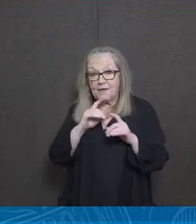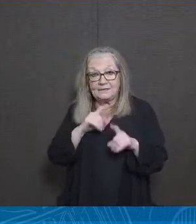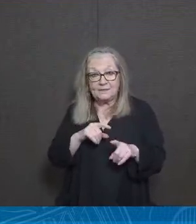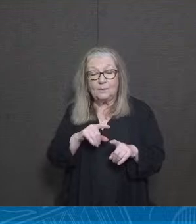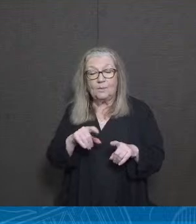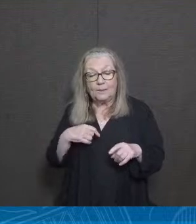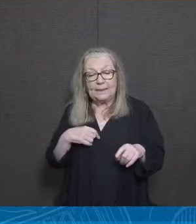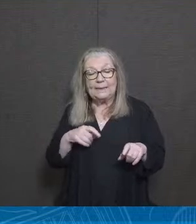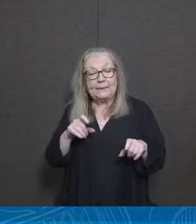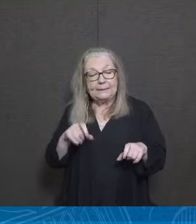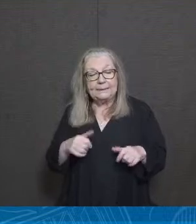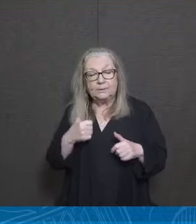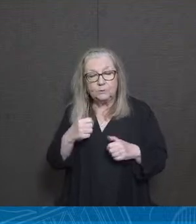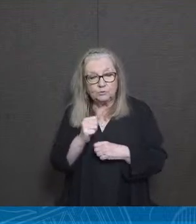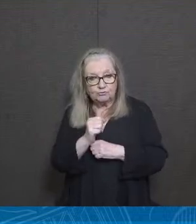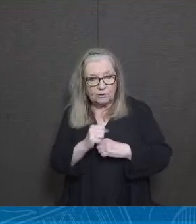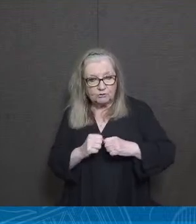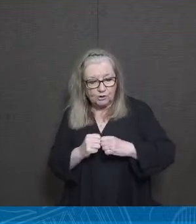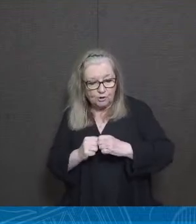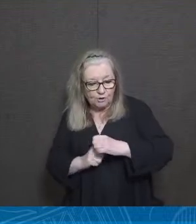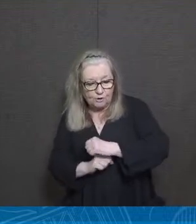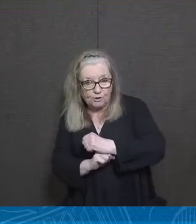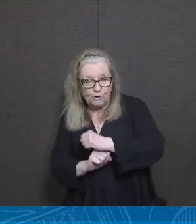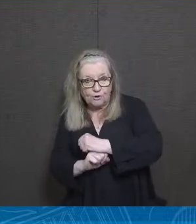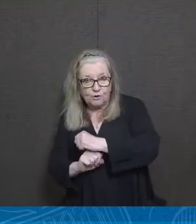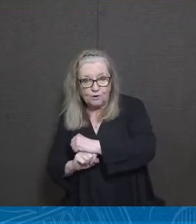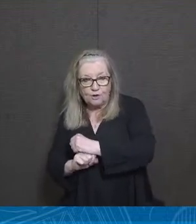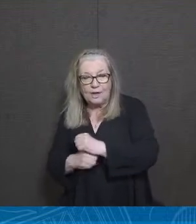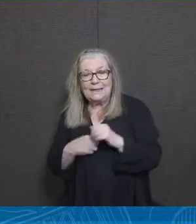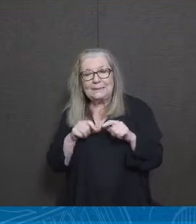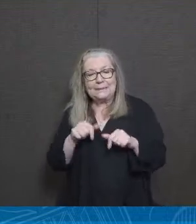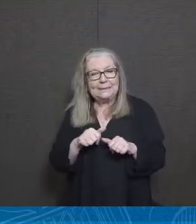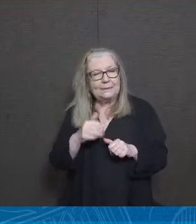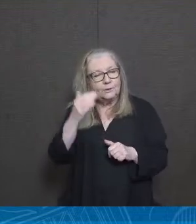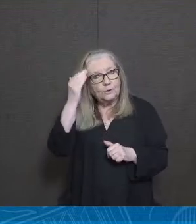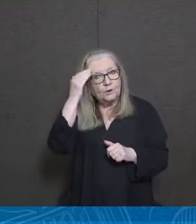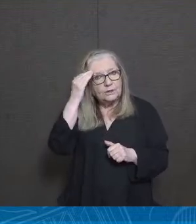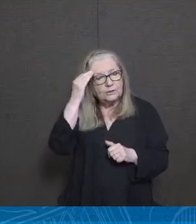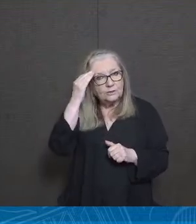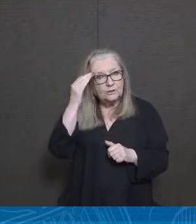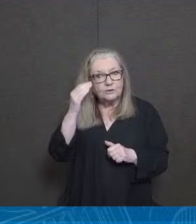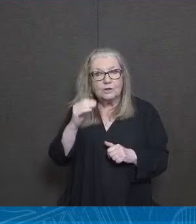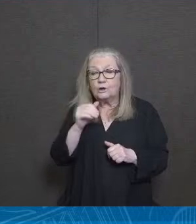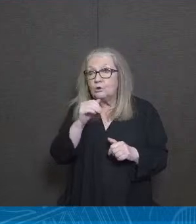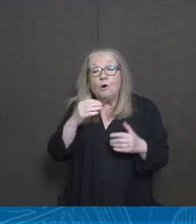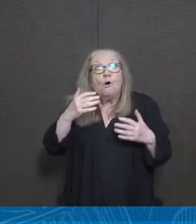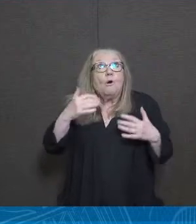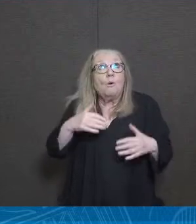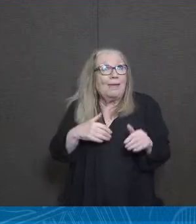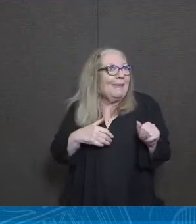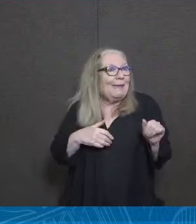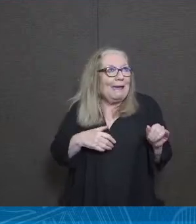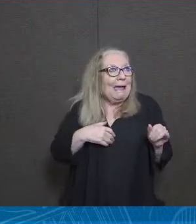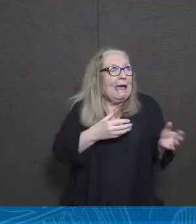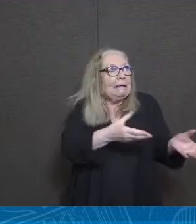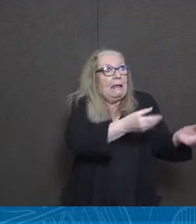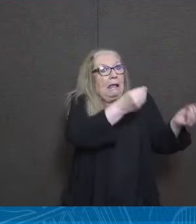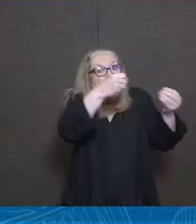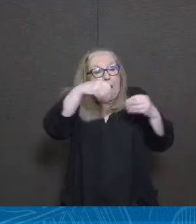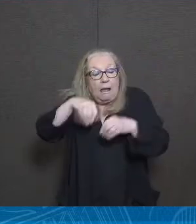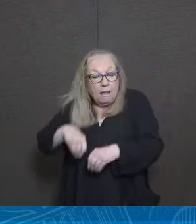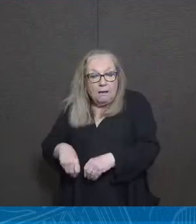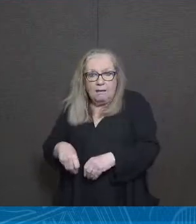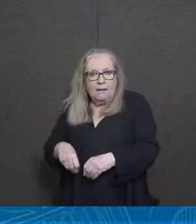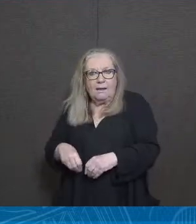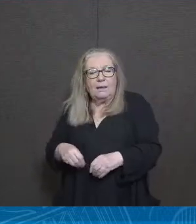need infrastructures, we need knowledge, and it's not just about AI as a technology to be imported to the countries. We need